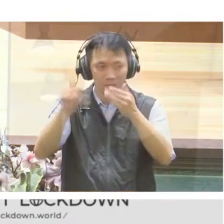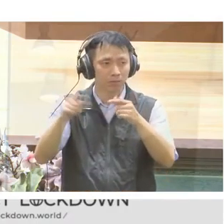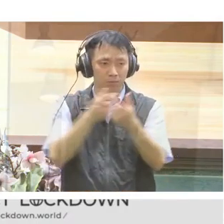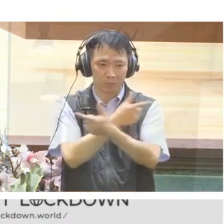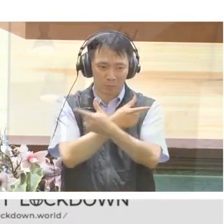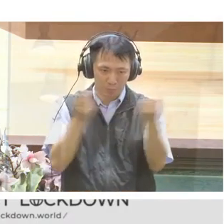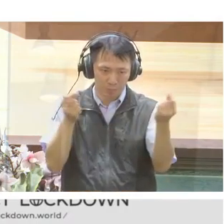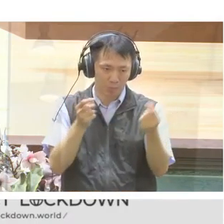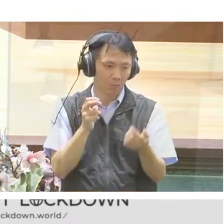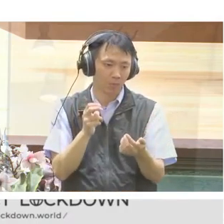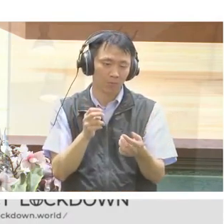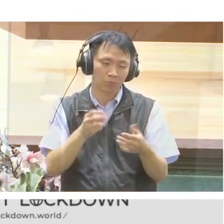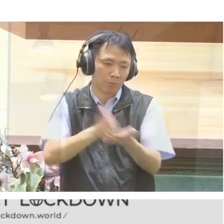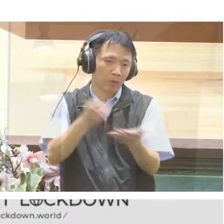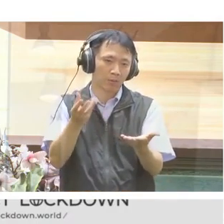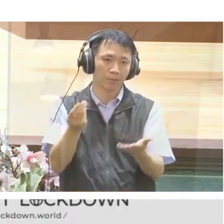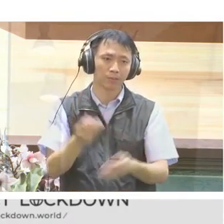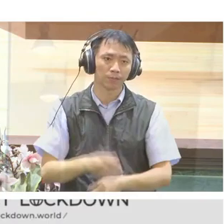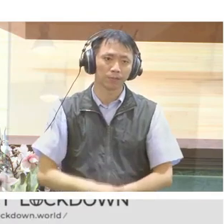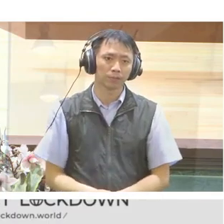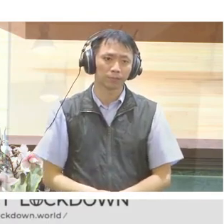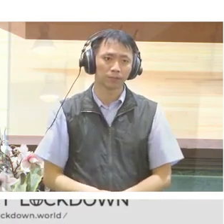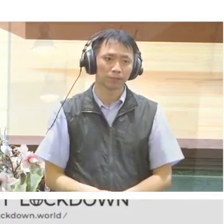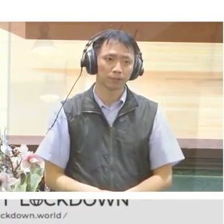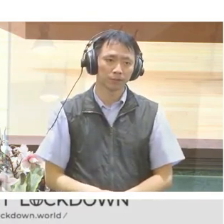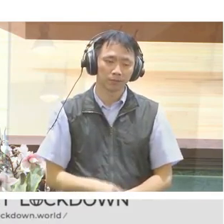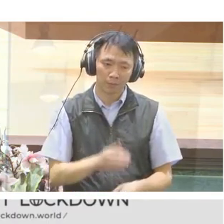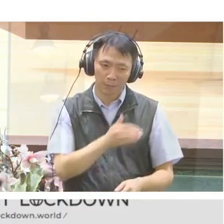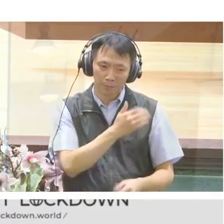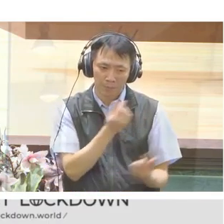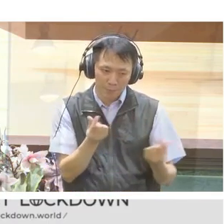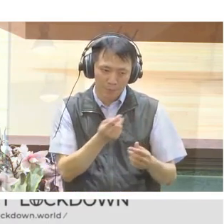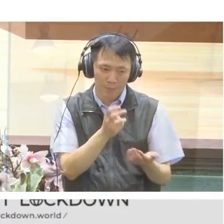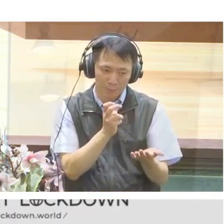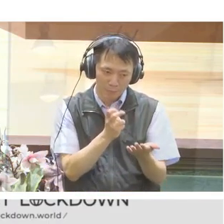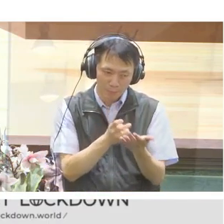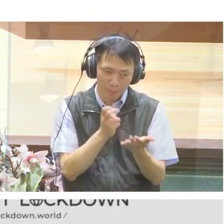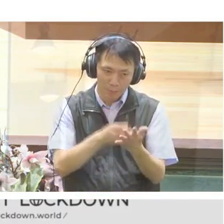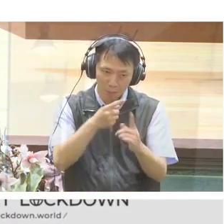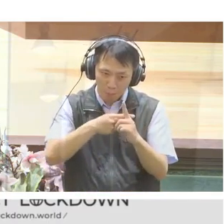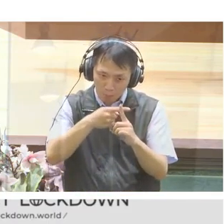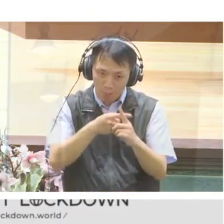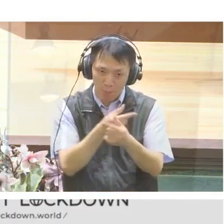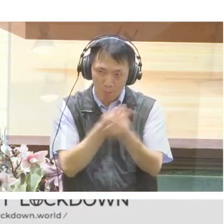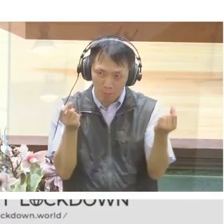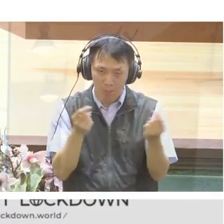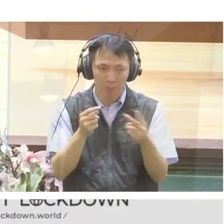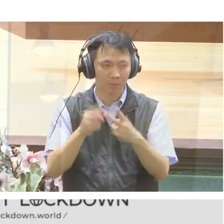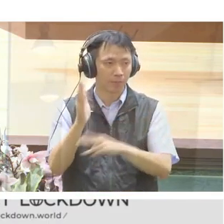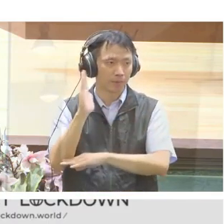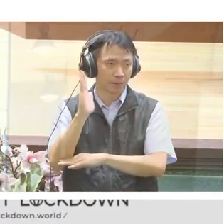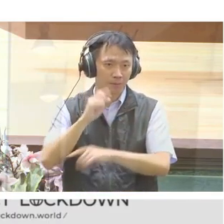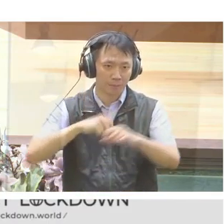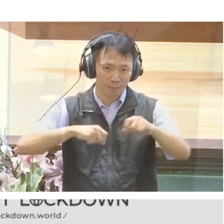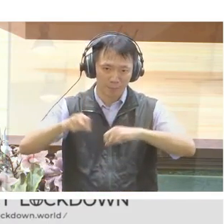from this is the kind of, you know, consistency and how they've reacted over time and that sort of thing.